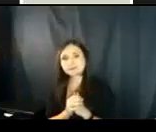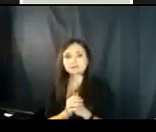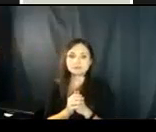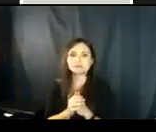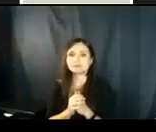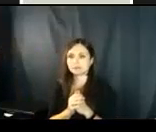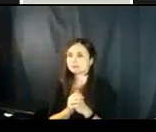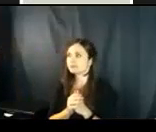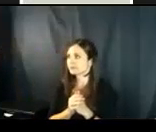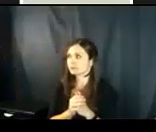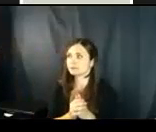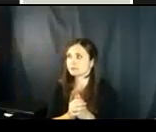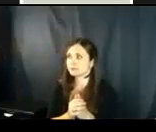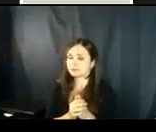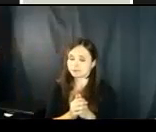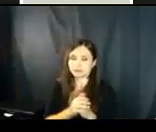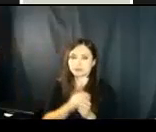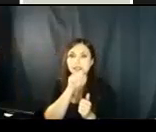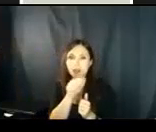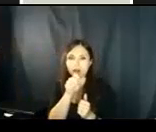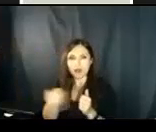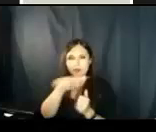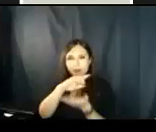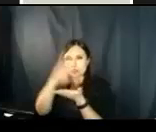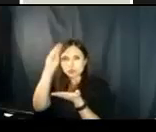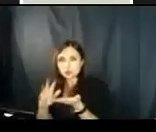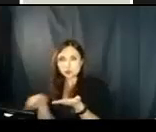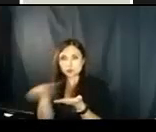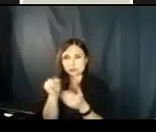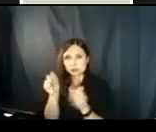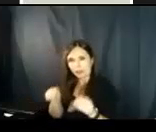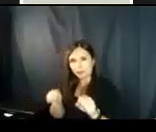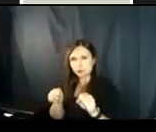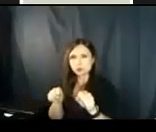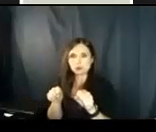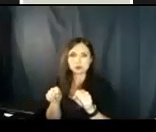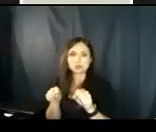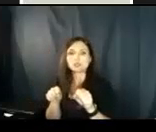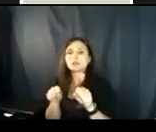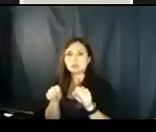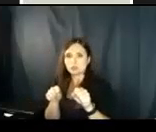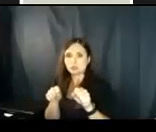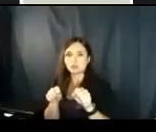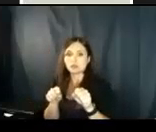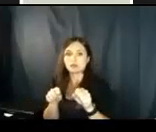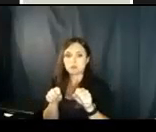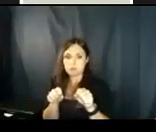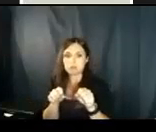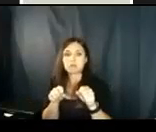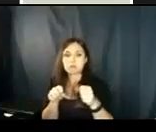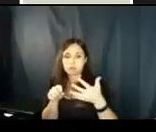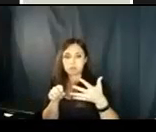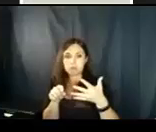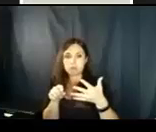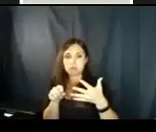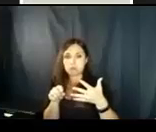I love that, students were able to, you're gonna push those that are needing